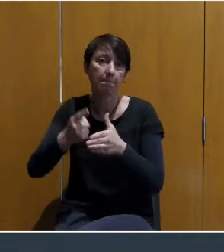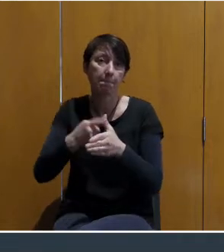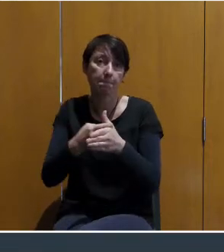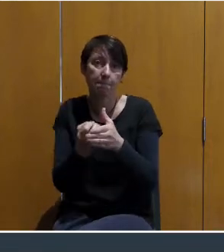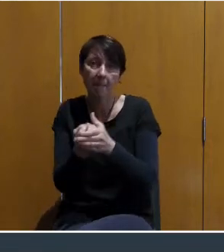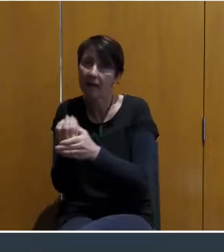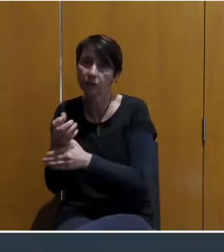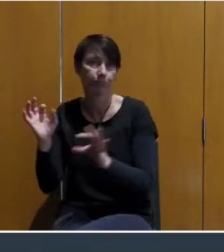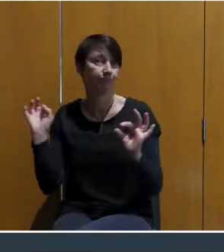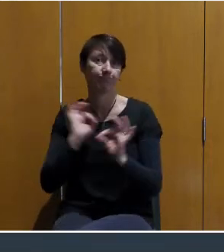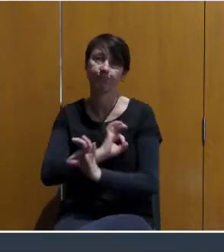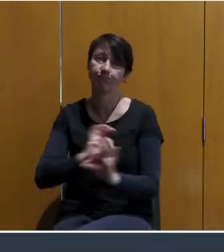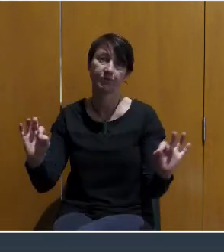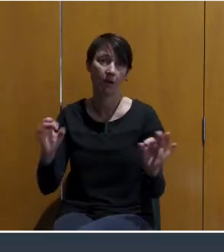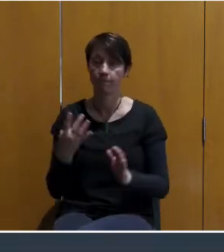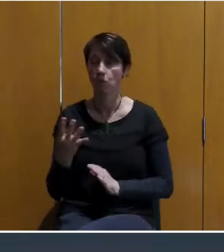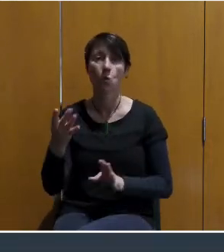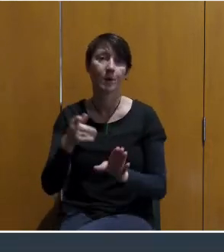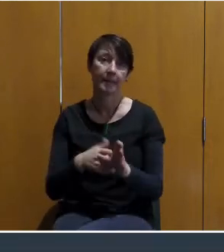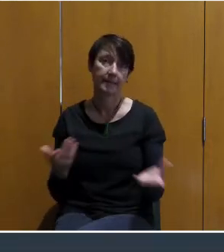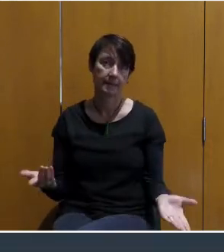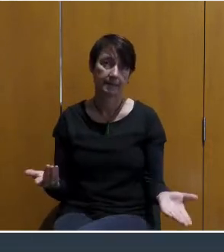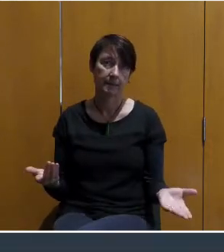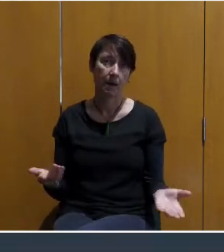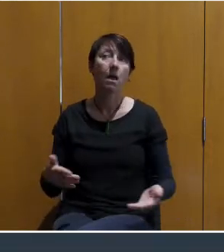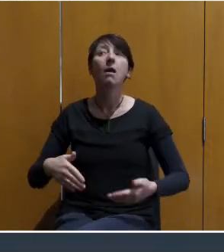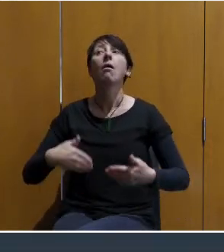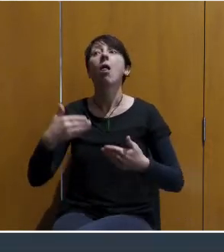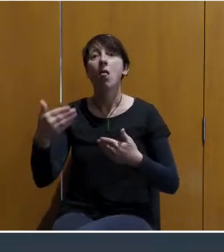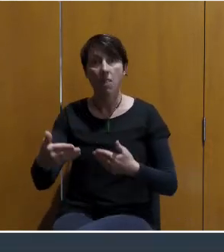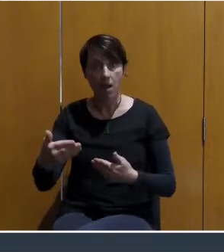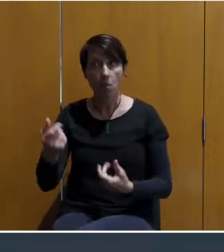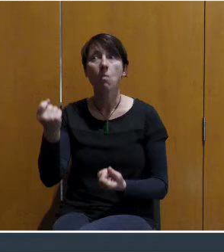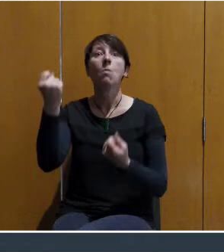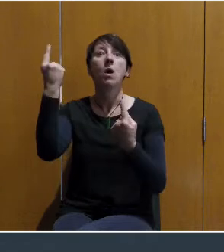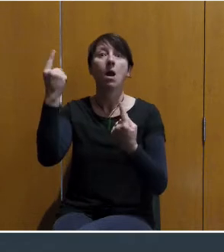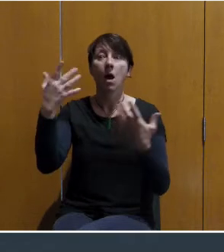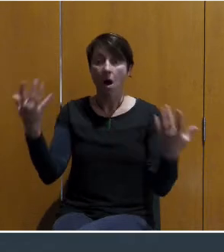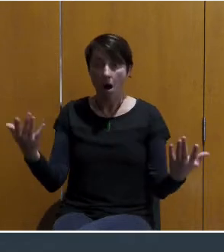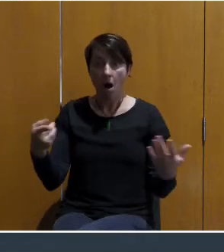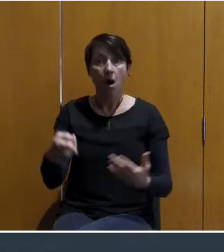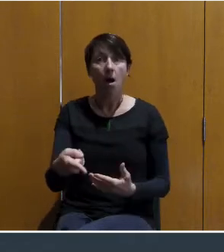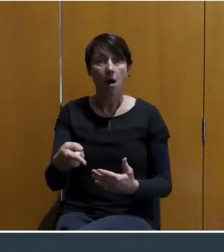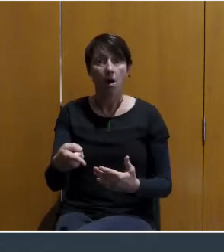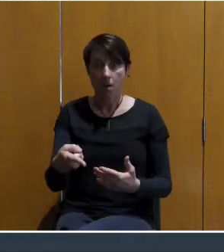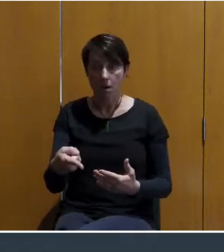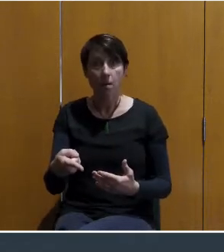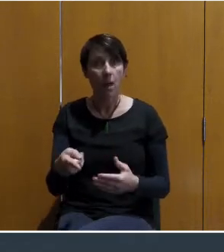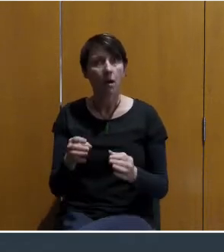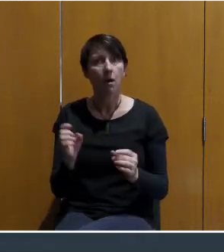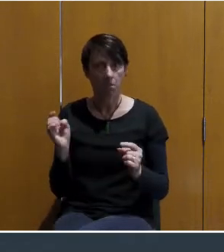they're kind of clever. And so they're endemic to New Zealand, which means they breed here.